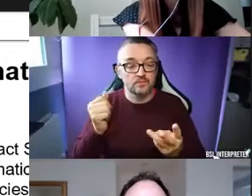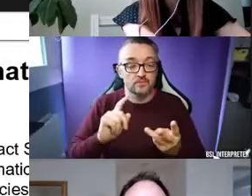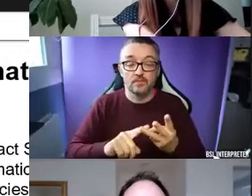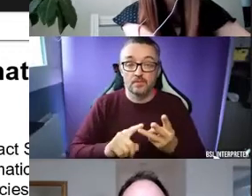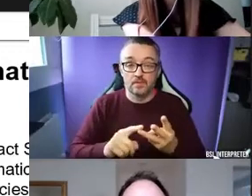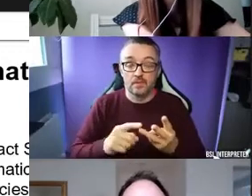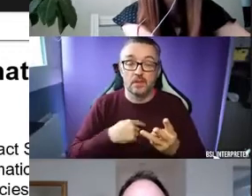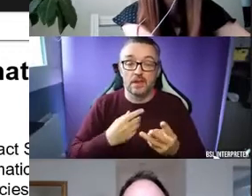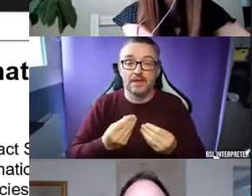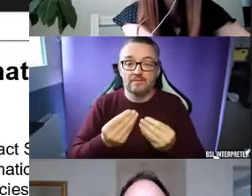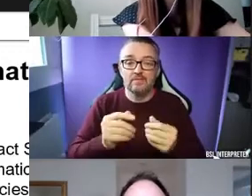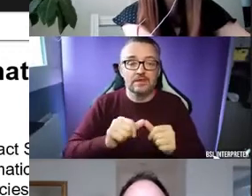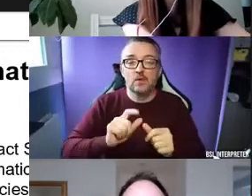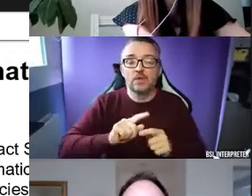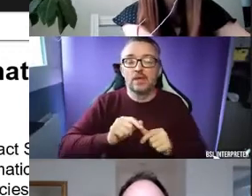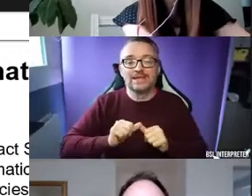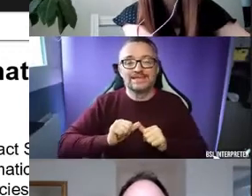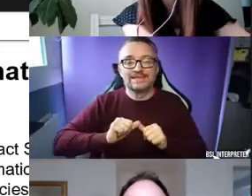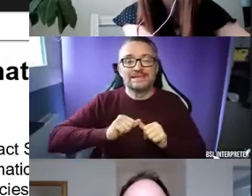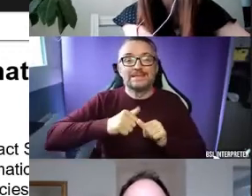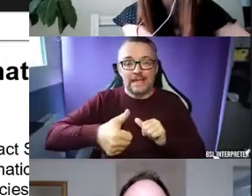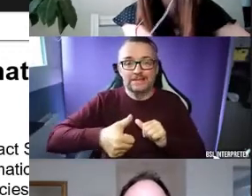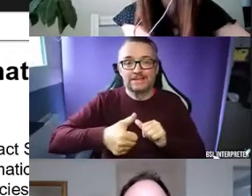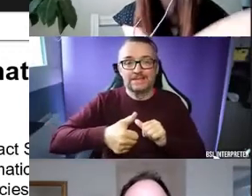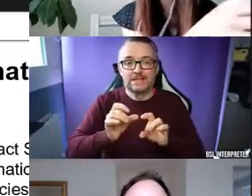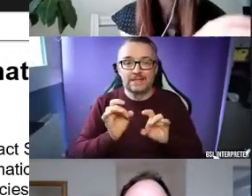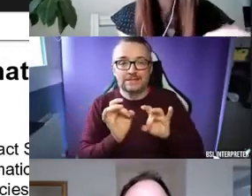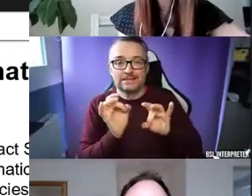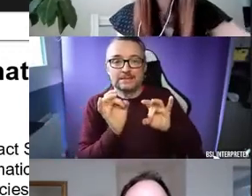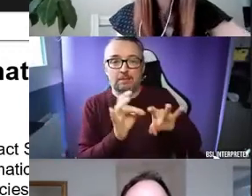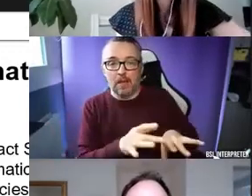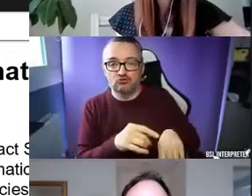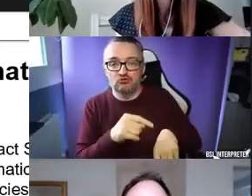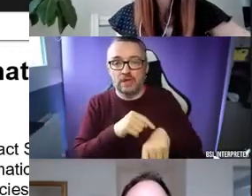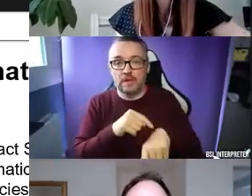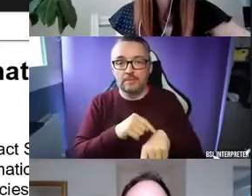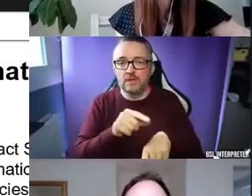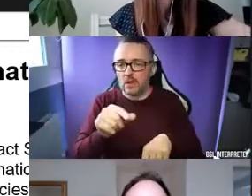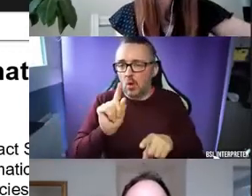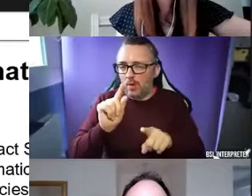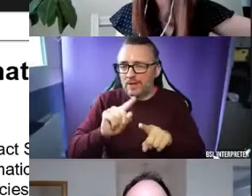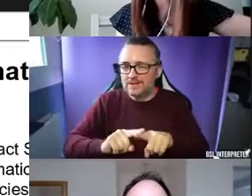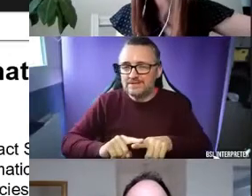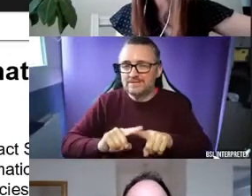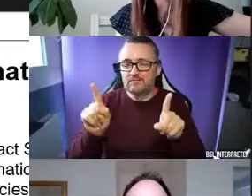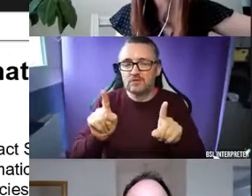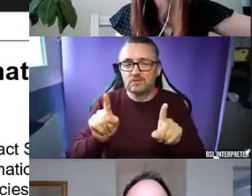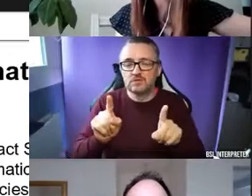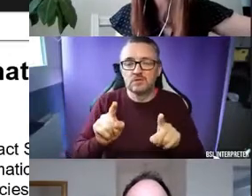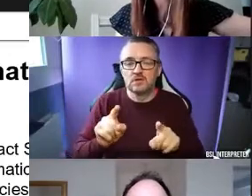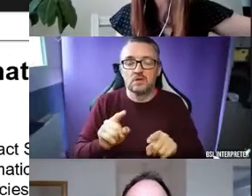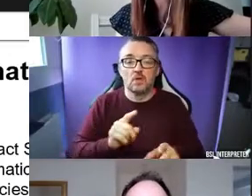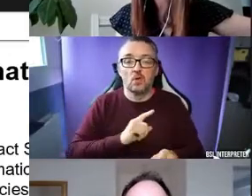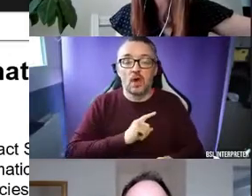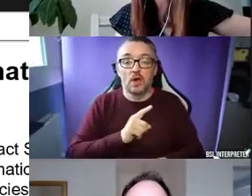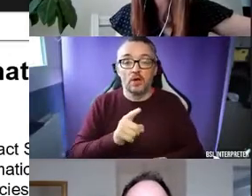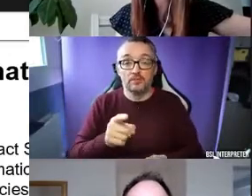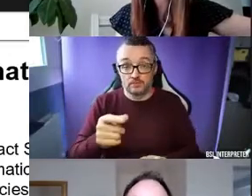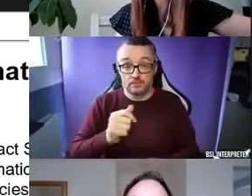next departure times, which is another slightly different feature. But this is for when you, on the